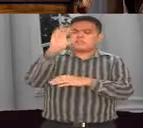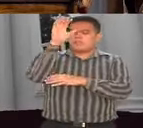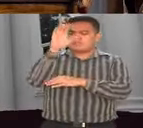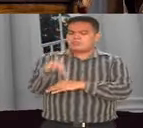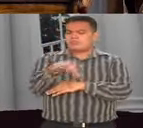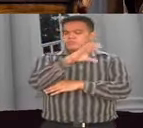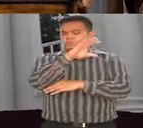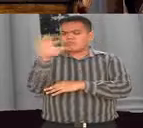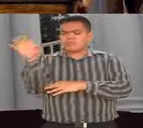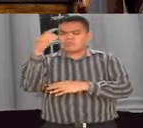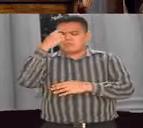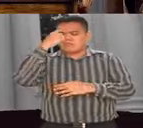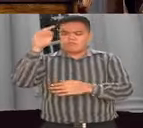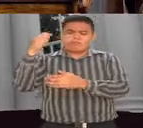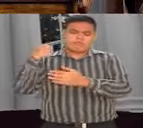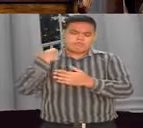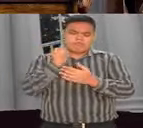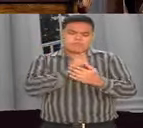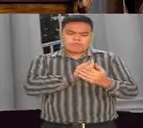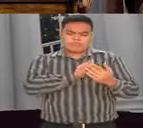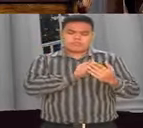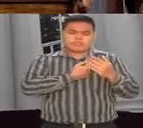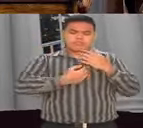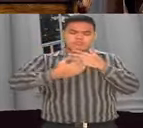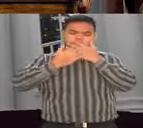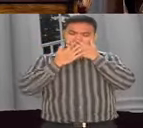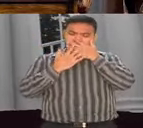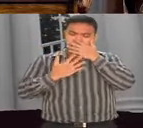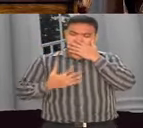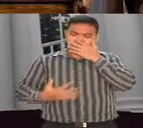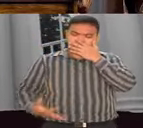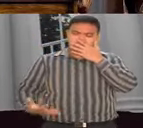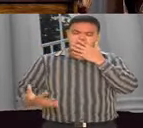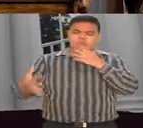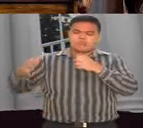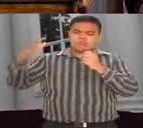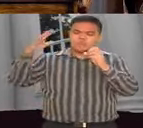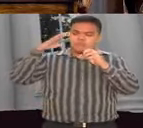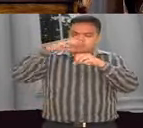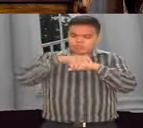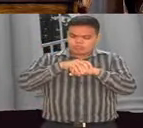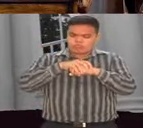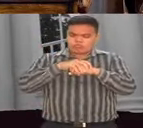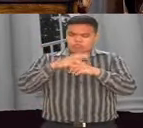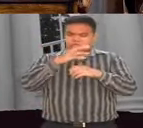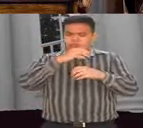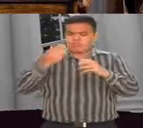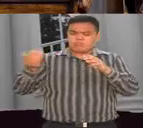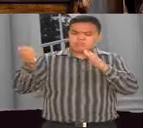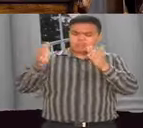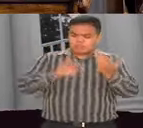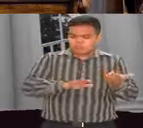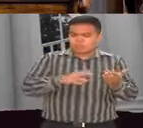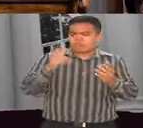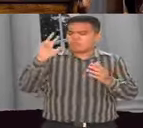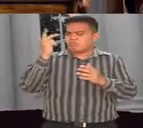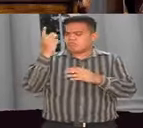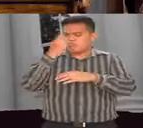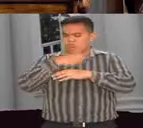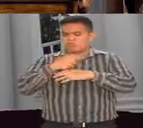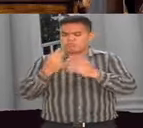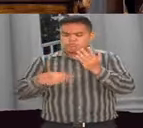of Calvary for them. You shed your precious holy blood. You died. You were buried. And on the third day, you rose